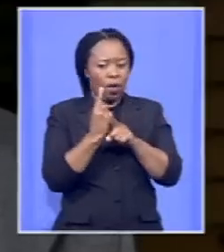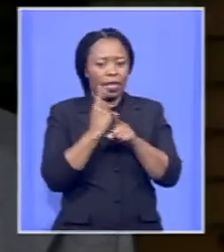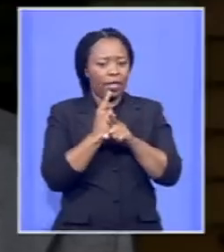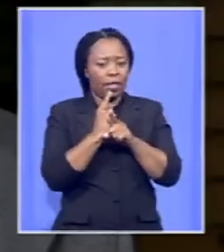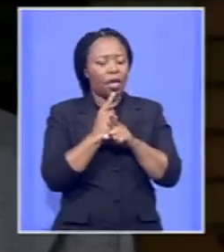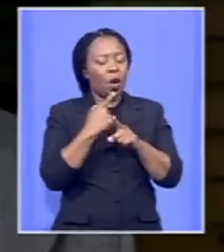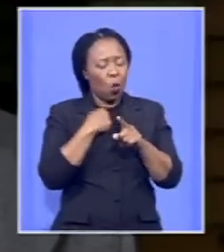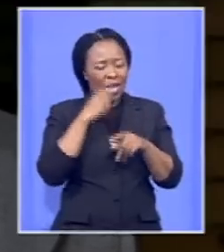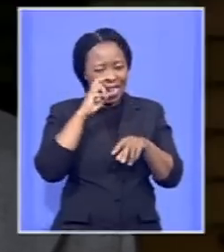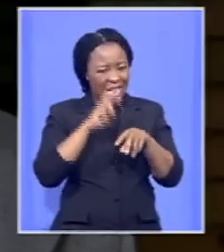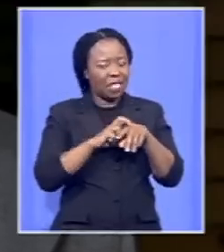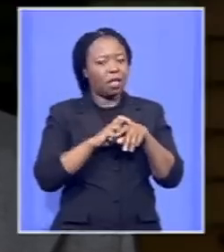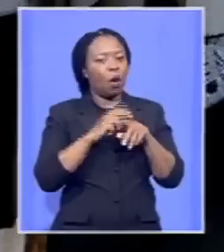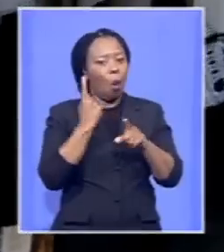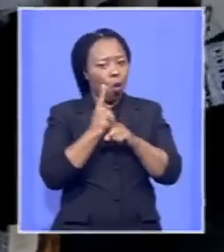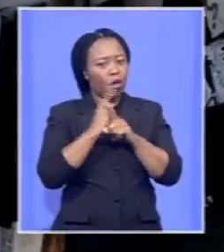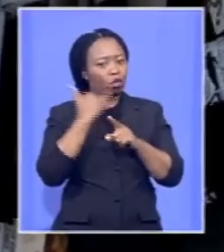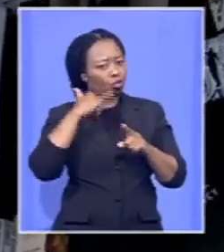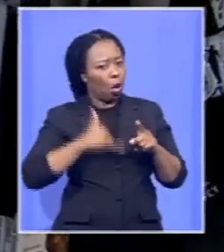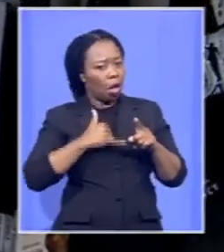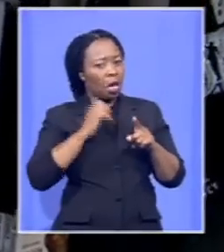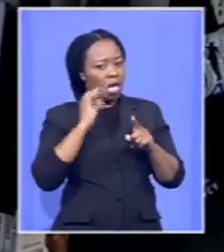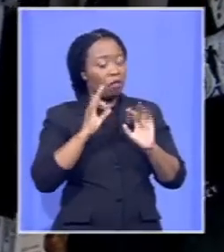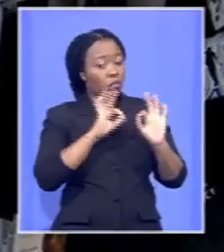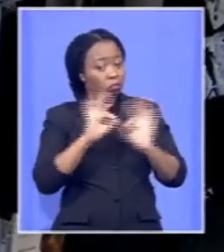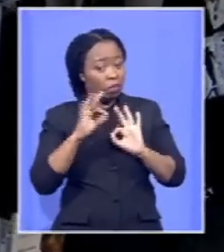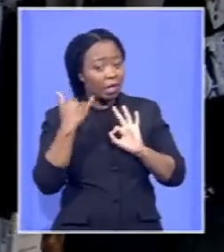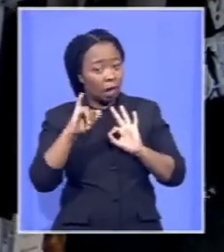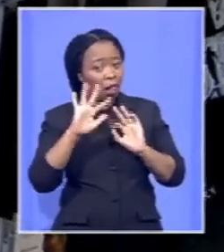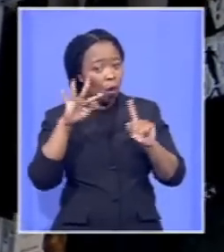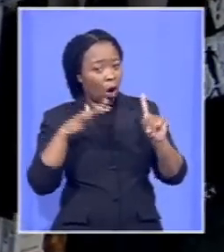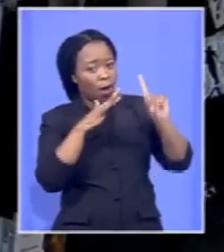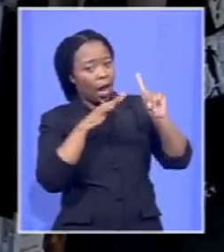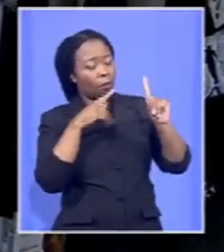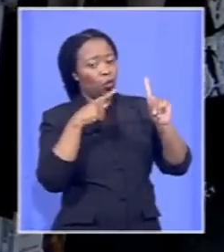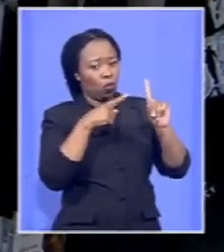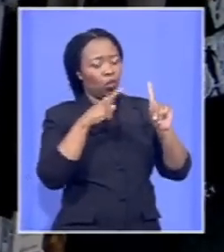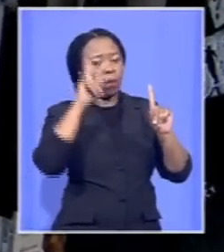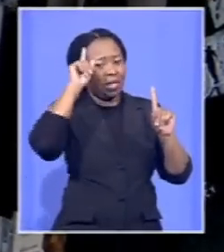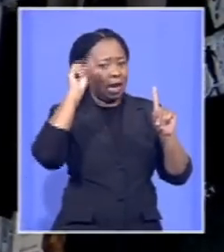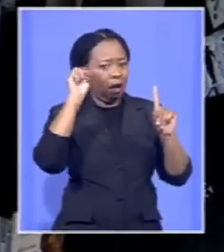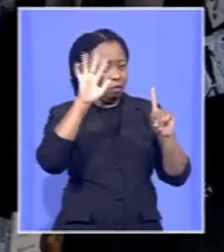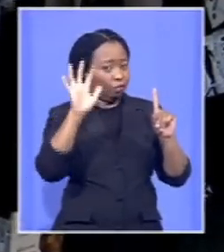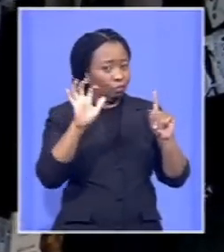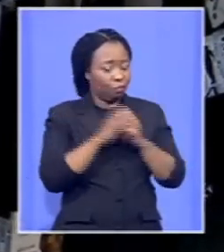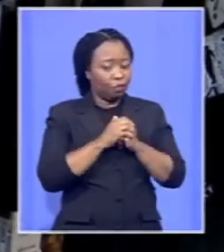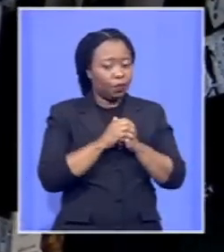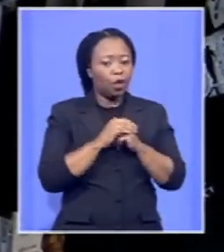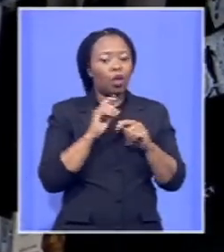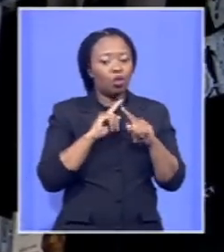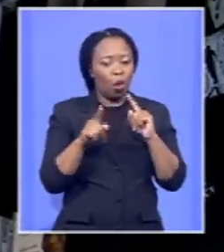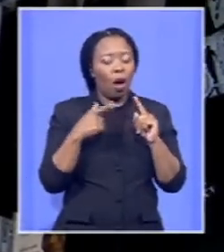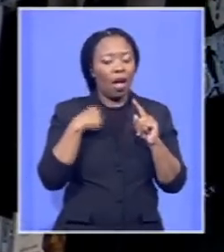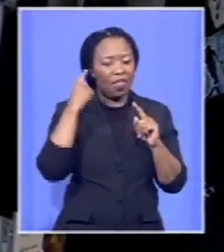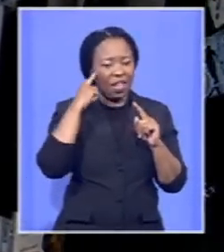do that reality check as to whether. Indeed, we have, you know, railed off, but I think